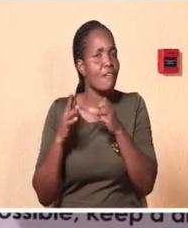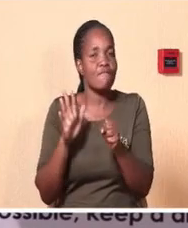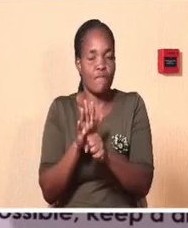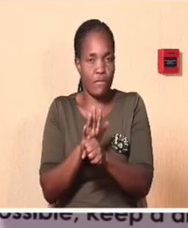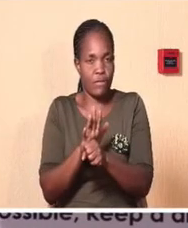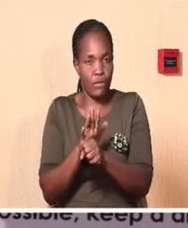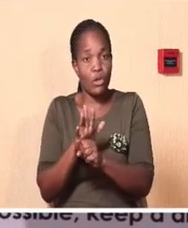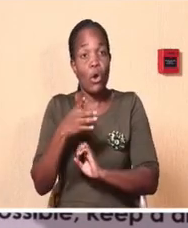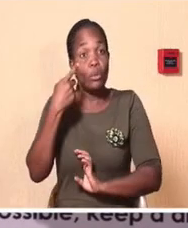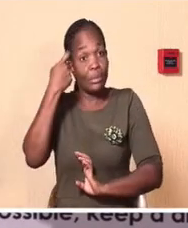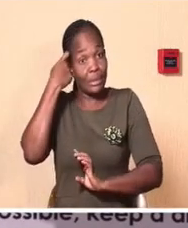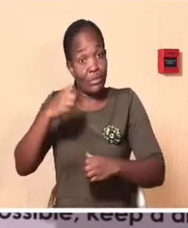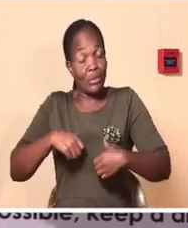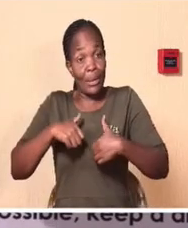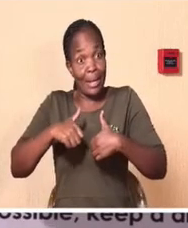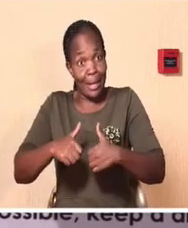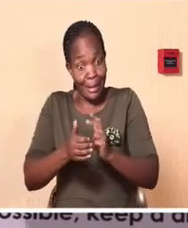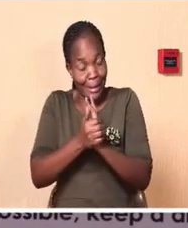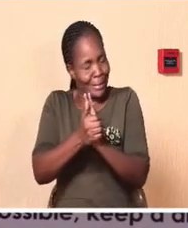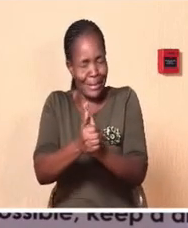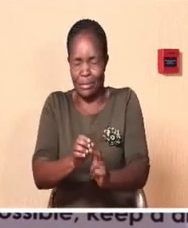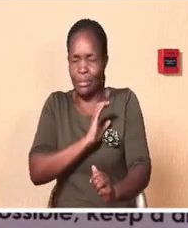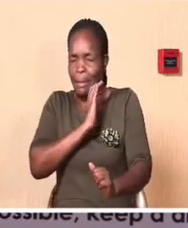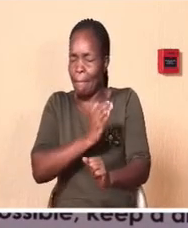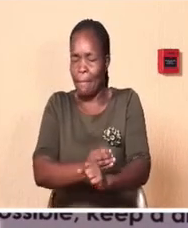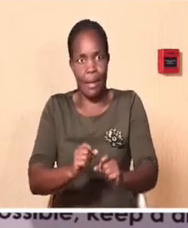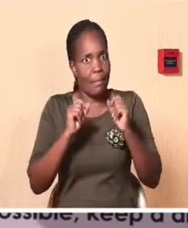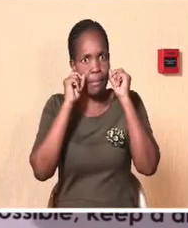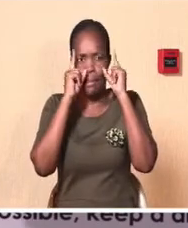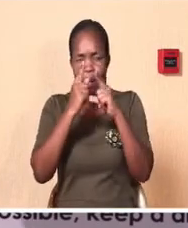Health. But look at us here, with the two